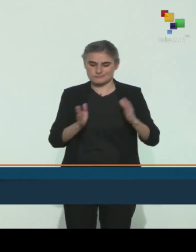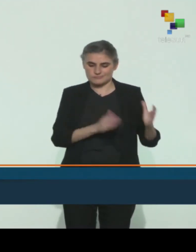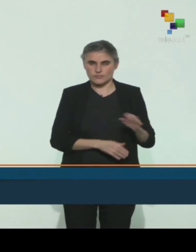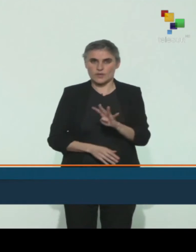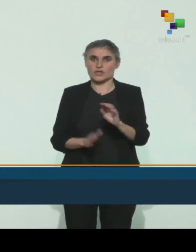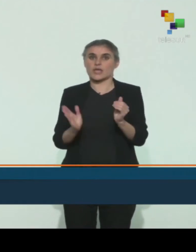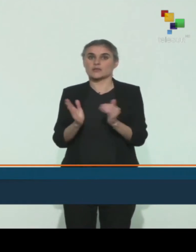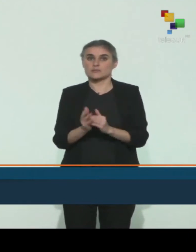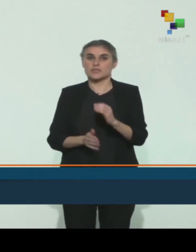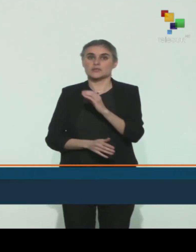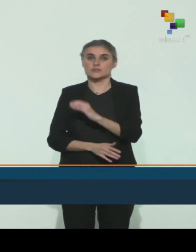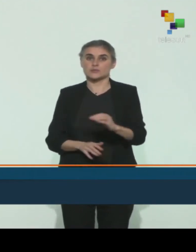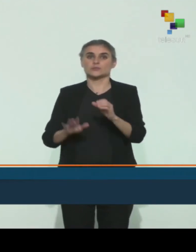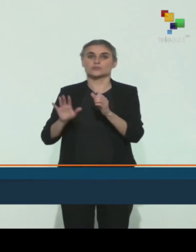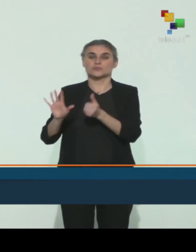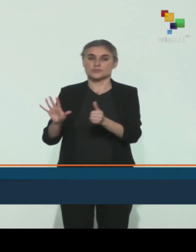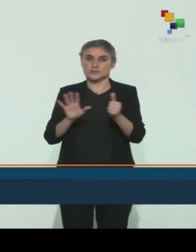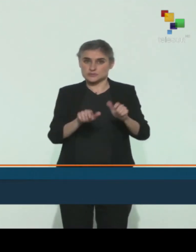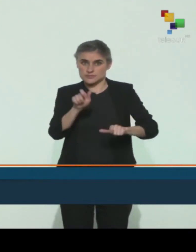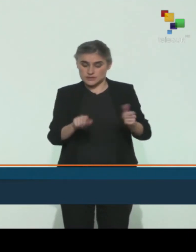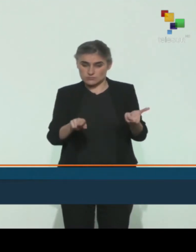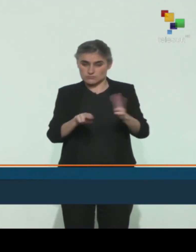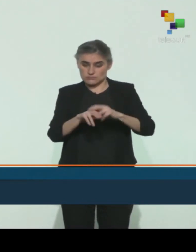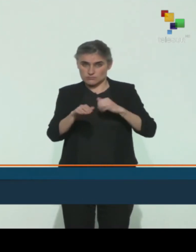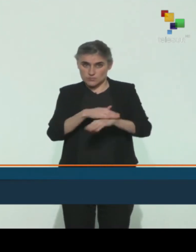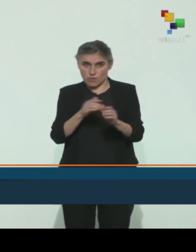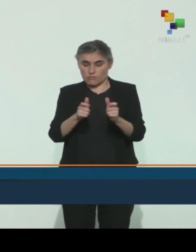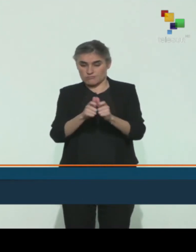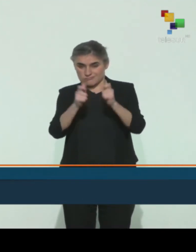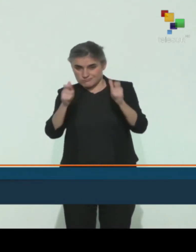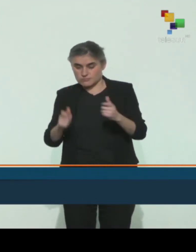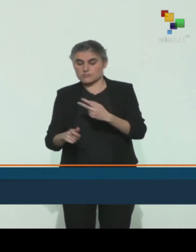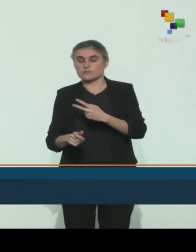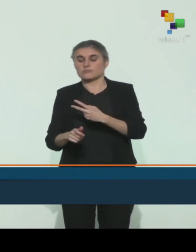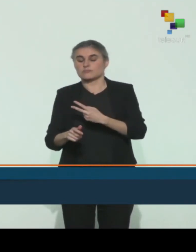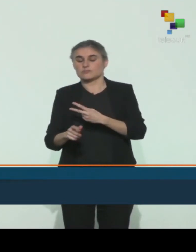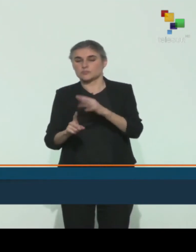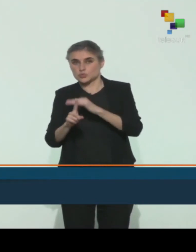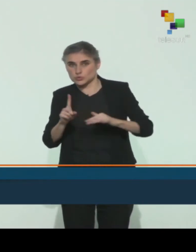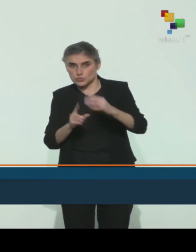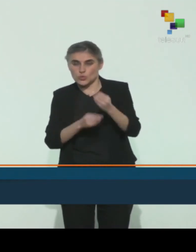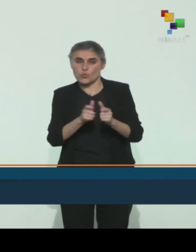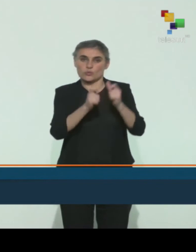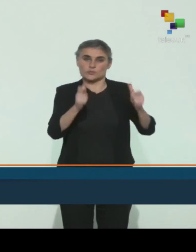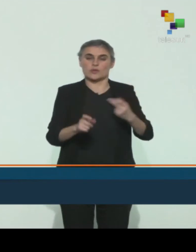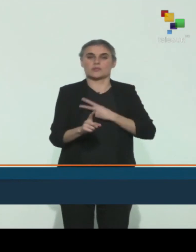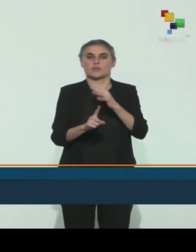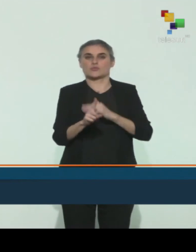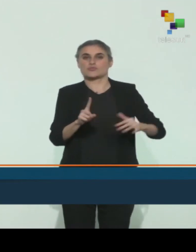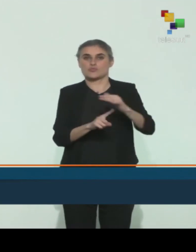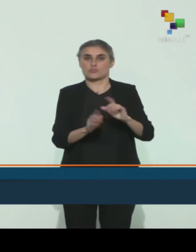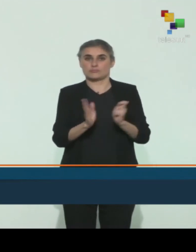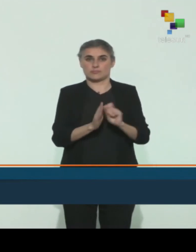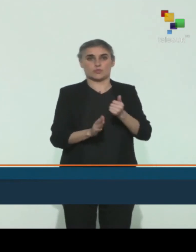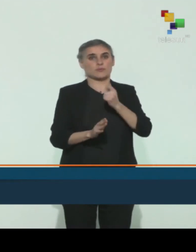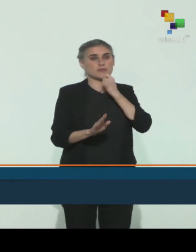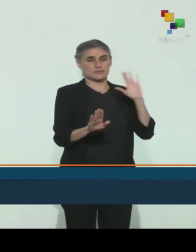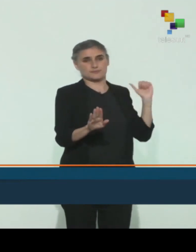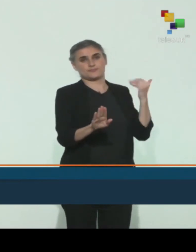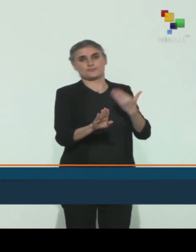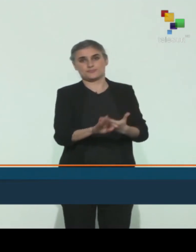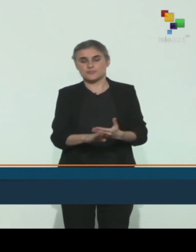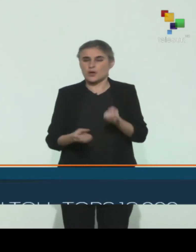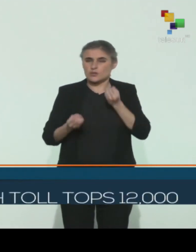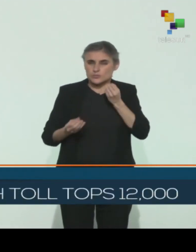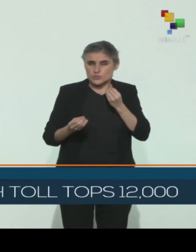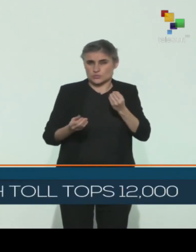4,166 deaths in nursing homes and medico-social institutions since the beginning of the epidemic. As I explained before, more and more